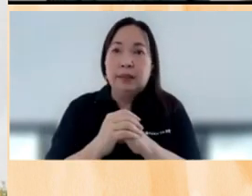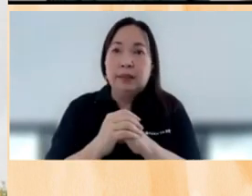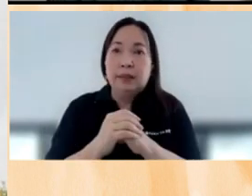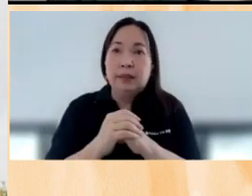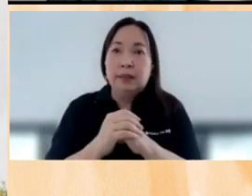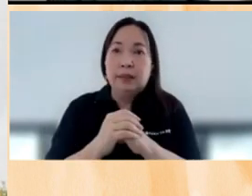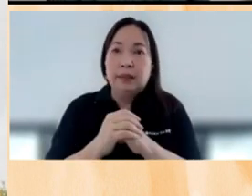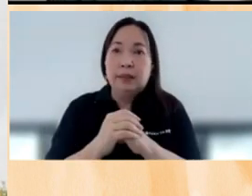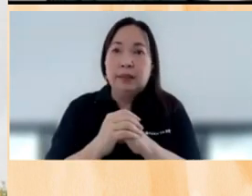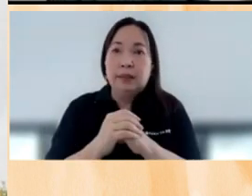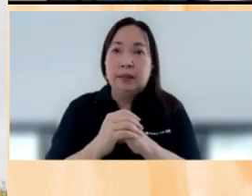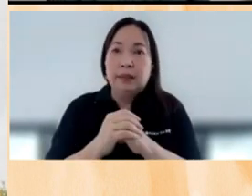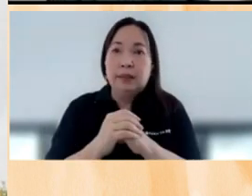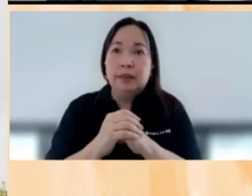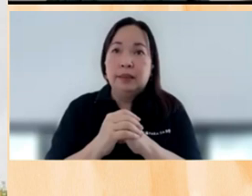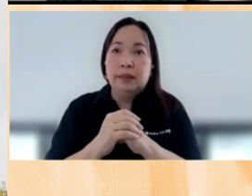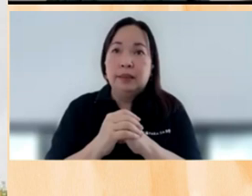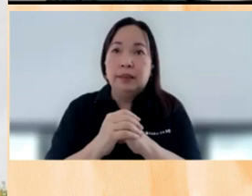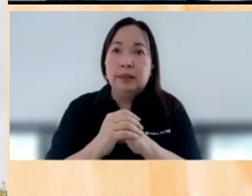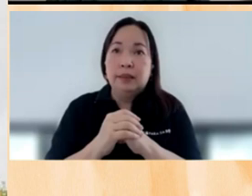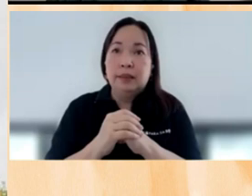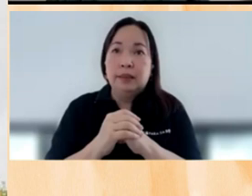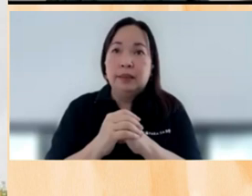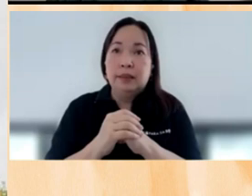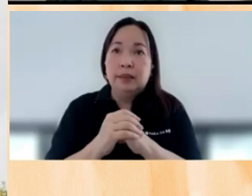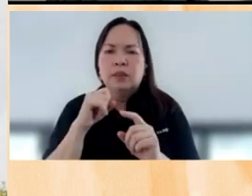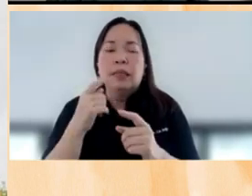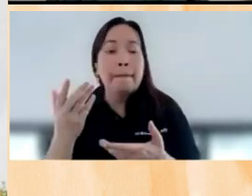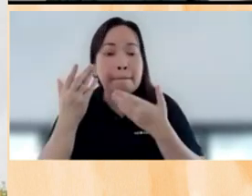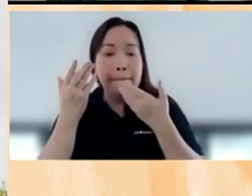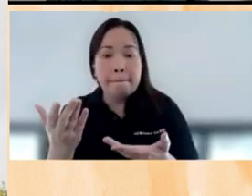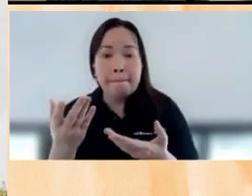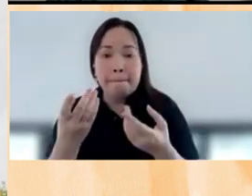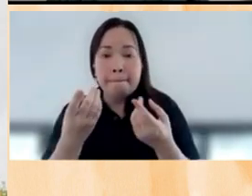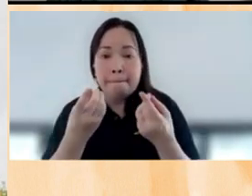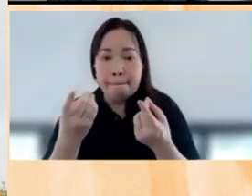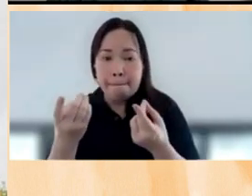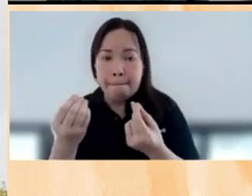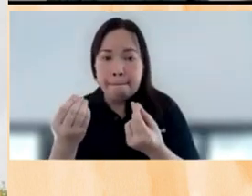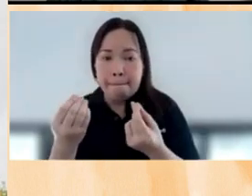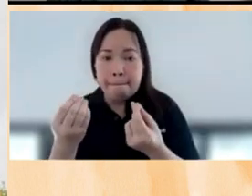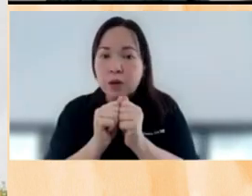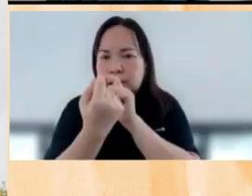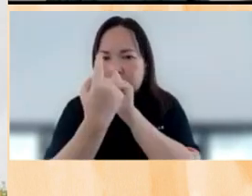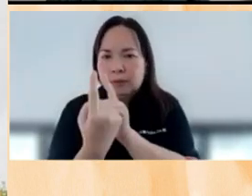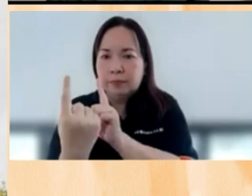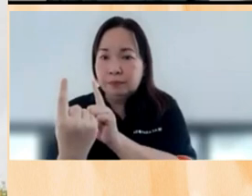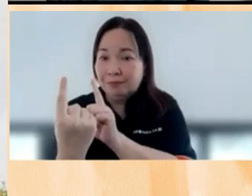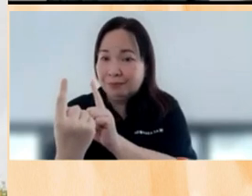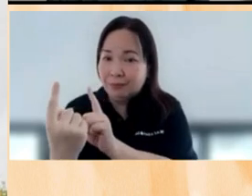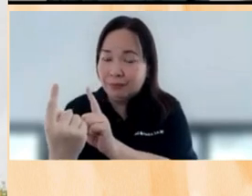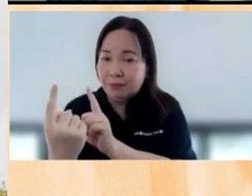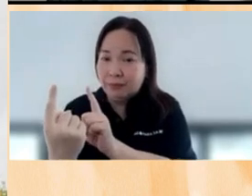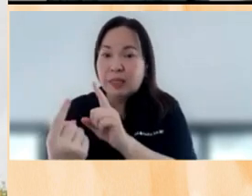There is a Filipino version of the ask, which was validated by Dr. Reyes Picache. The